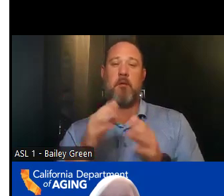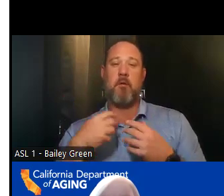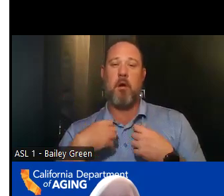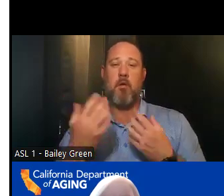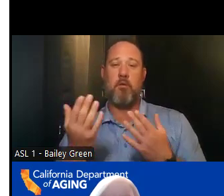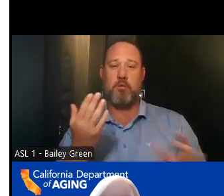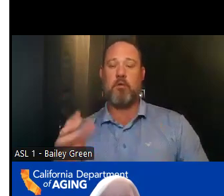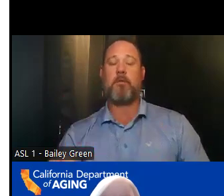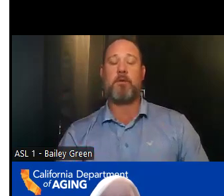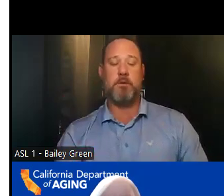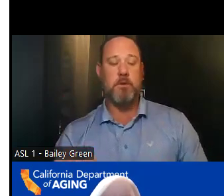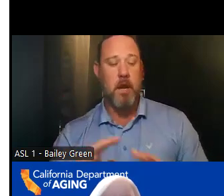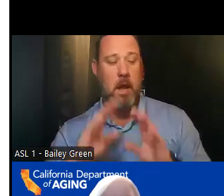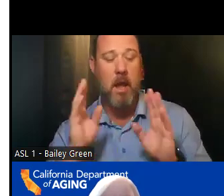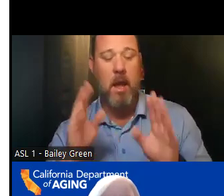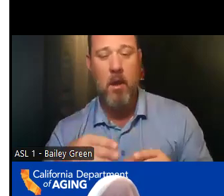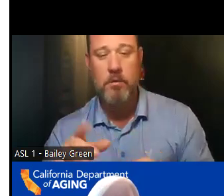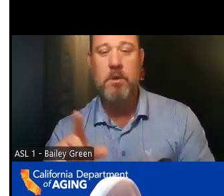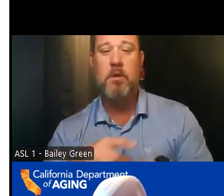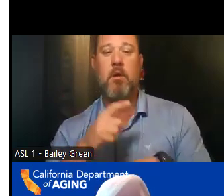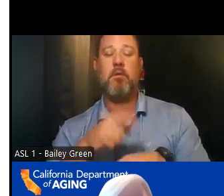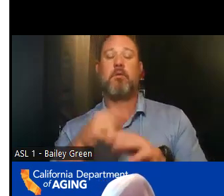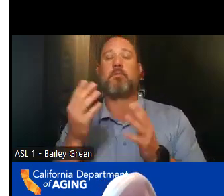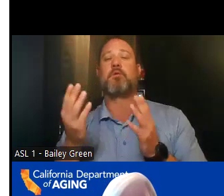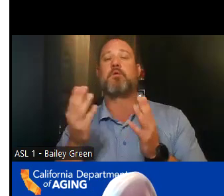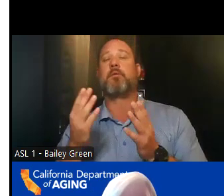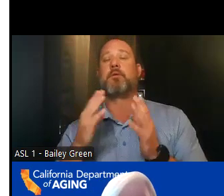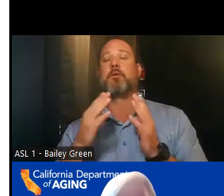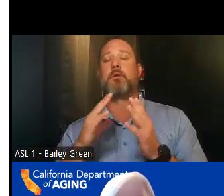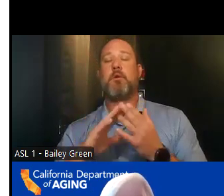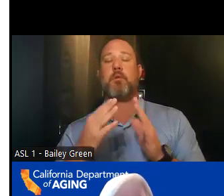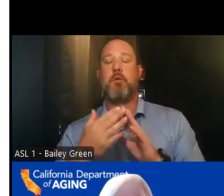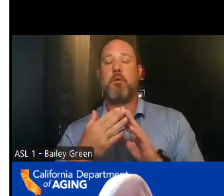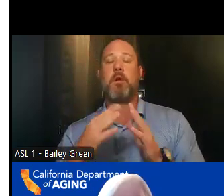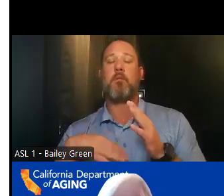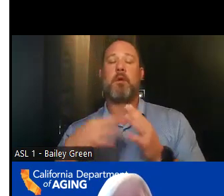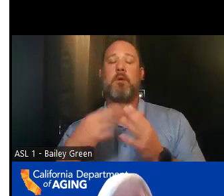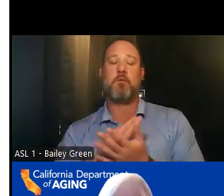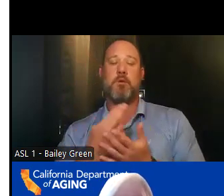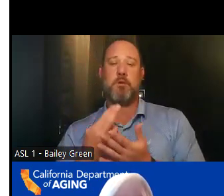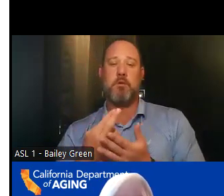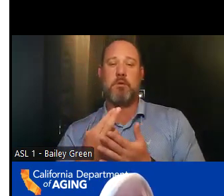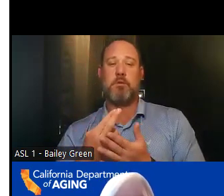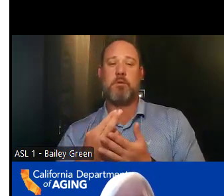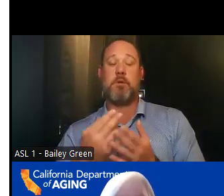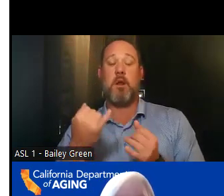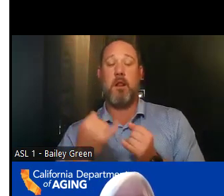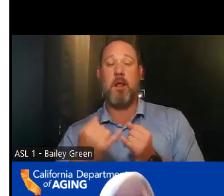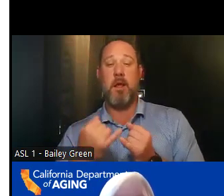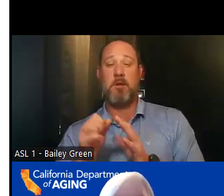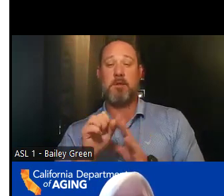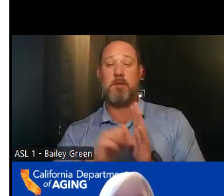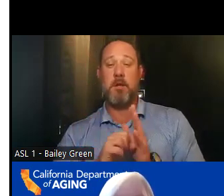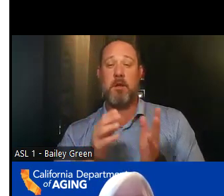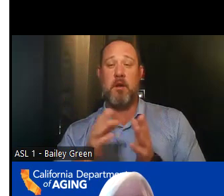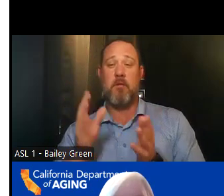but housing, long-term services and supports, and community-based resources seamlessly as well. And last point is, as the state navigates